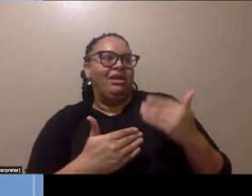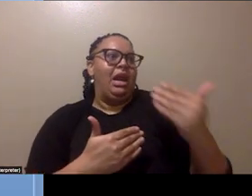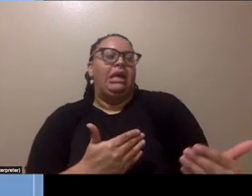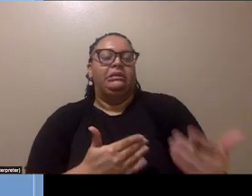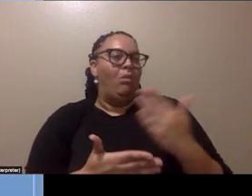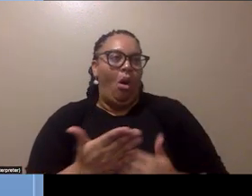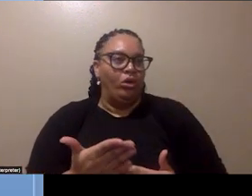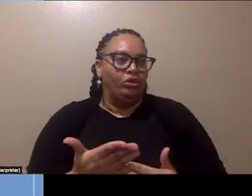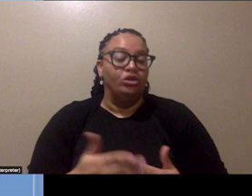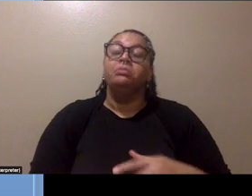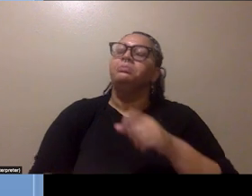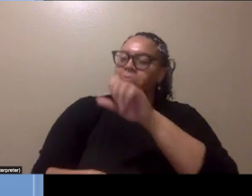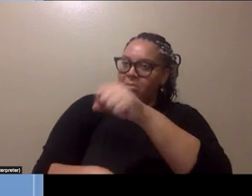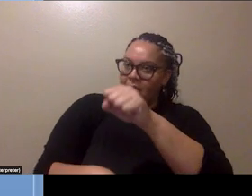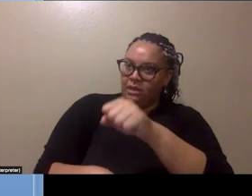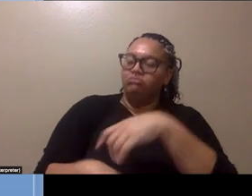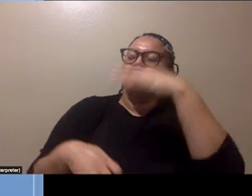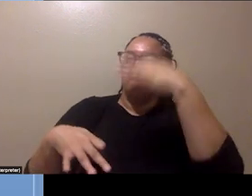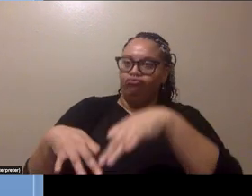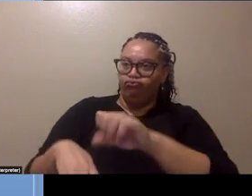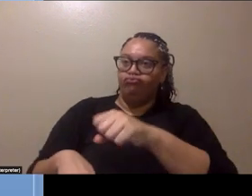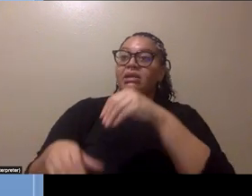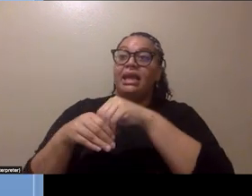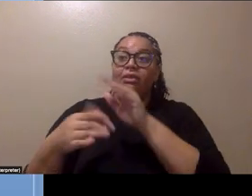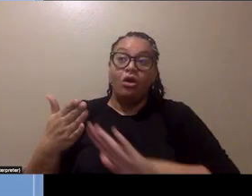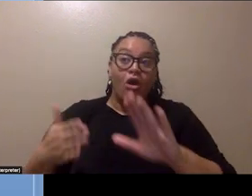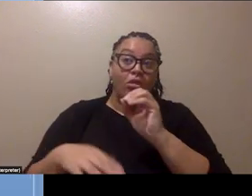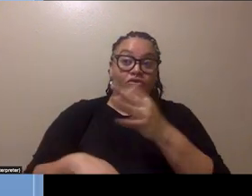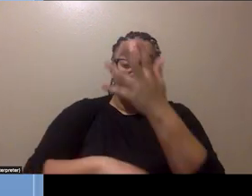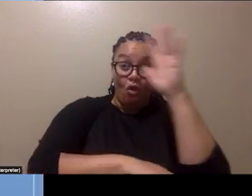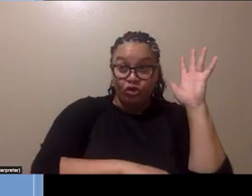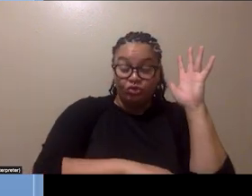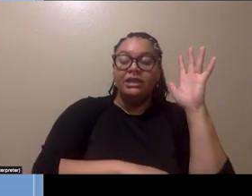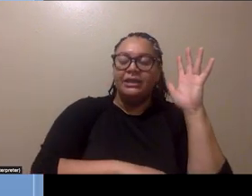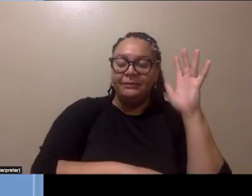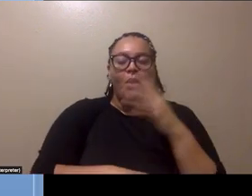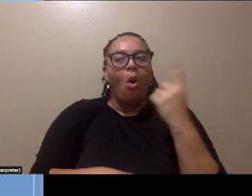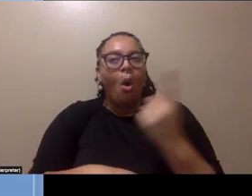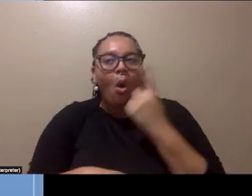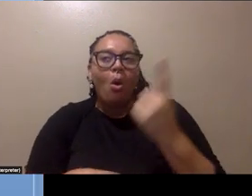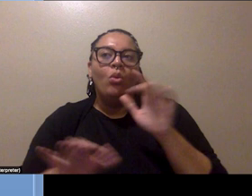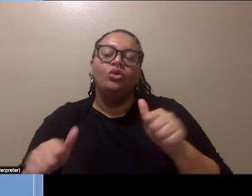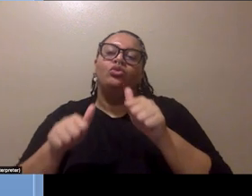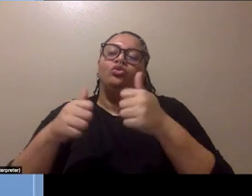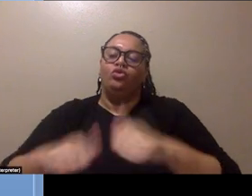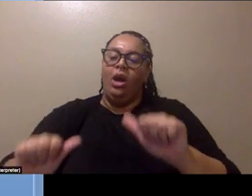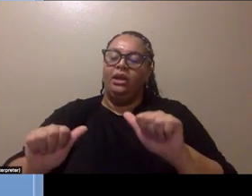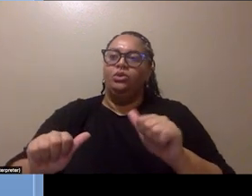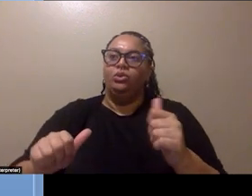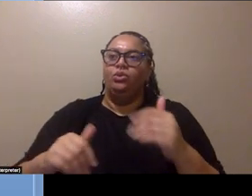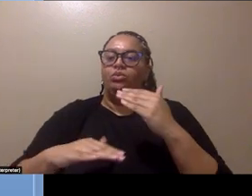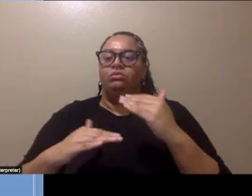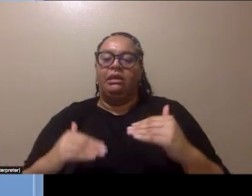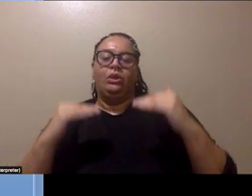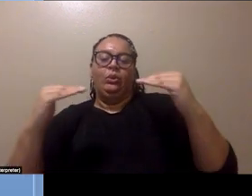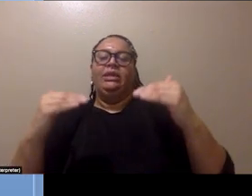the next step? Yeah, so definitely within the College Forest, they are